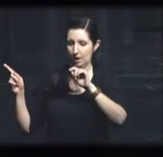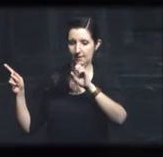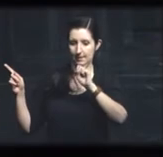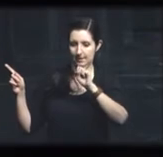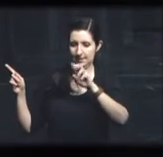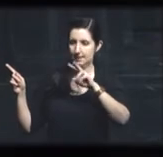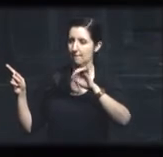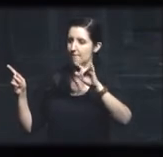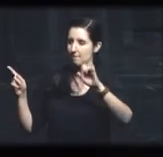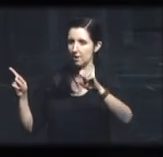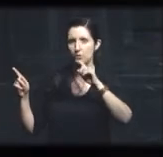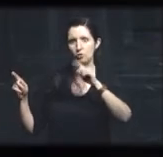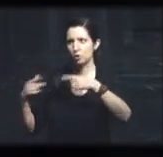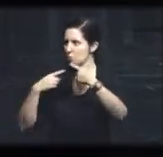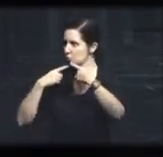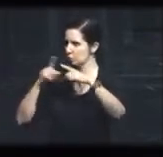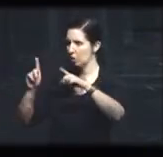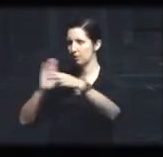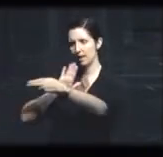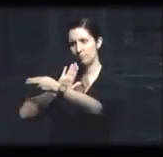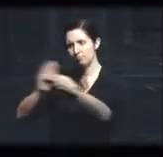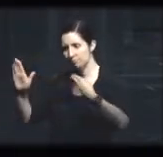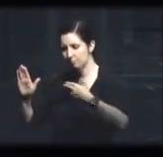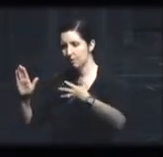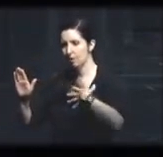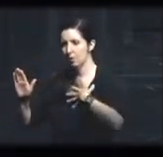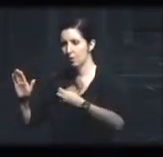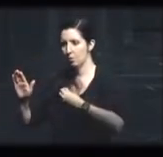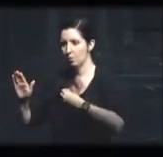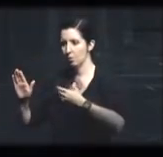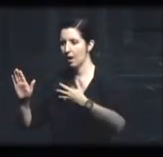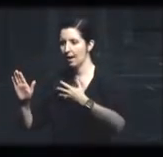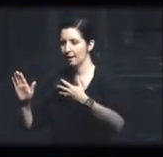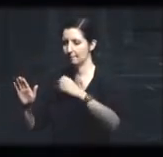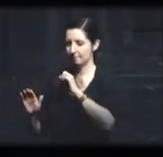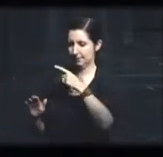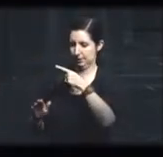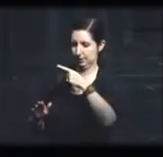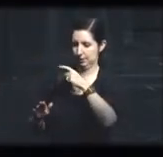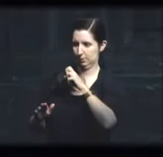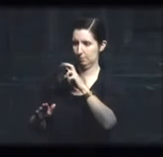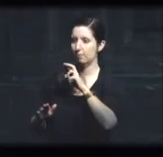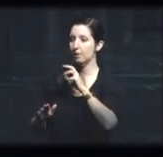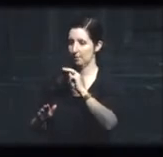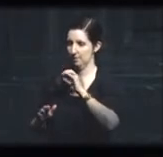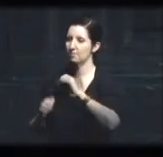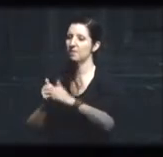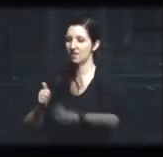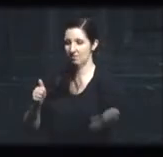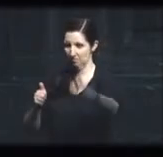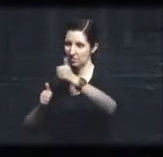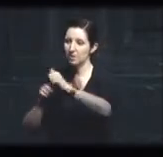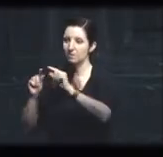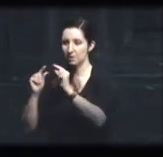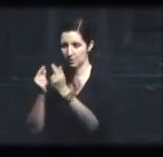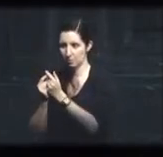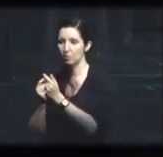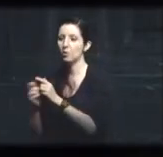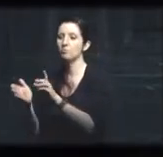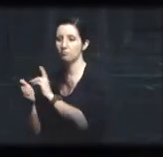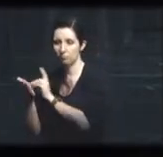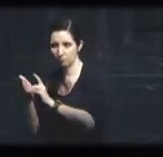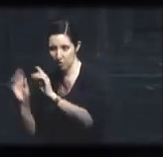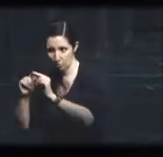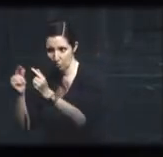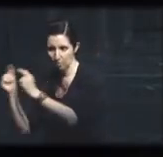supremacist groups and the neo-Nazis and the hate groups and saying, that's unacceptable in America today. And people thanked